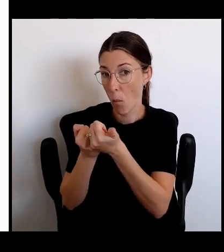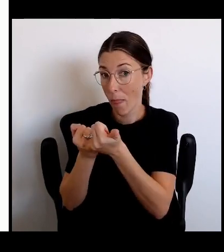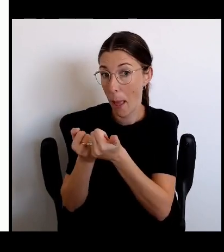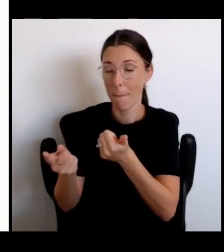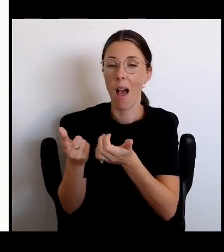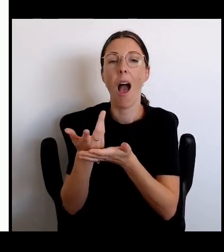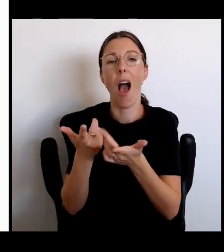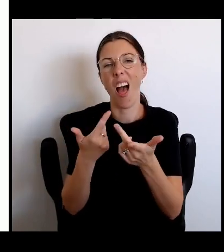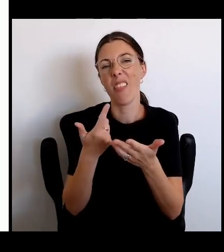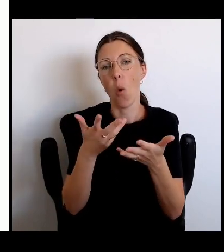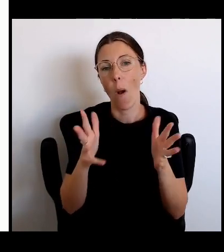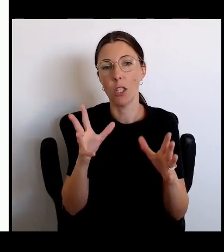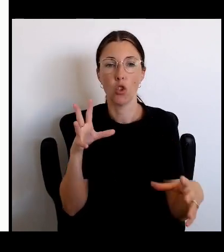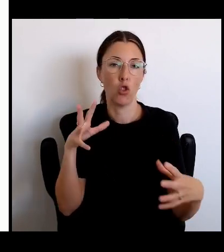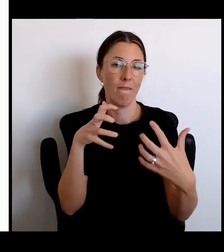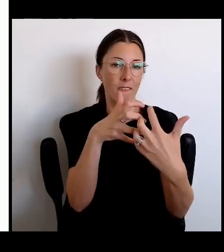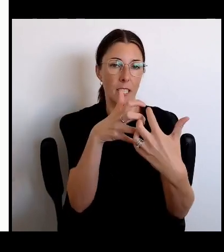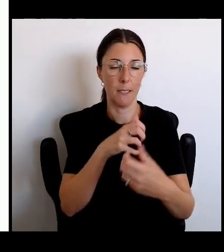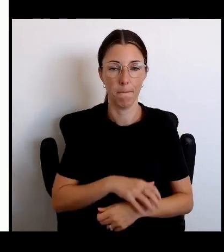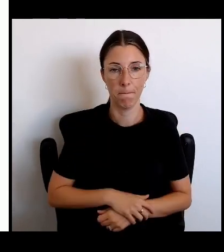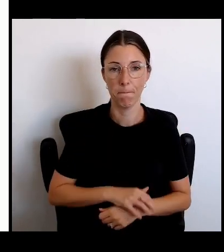I've described.